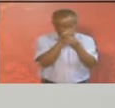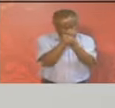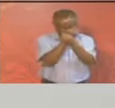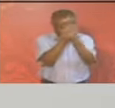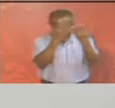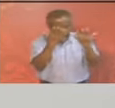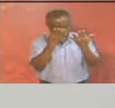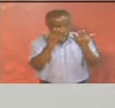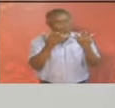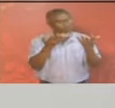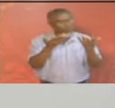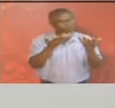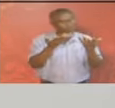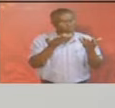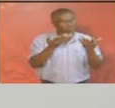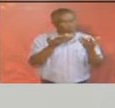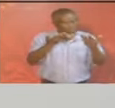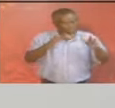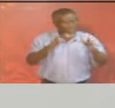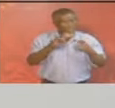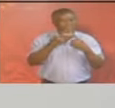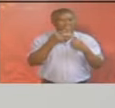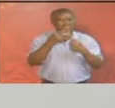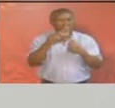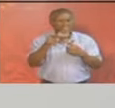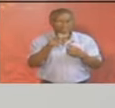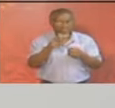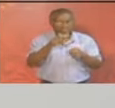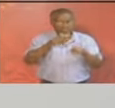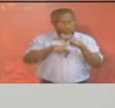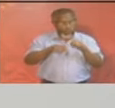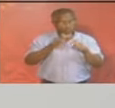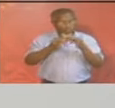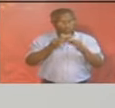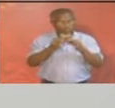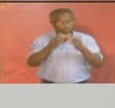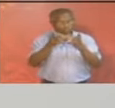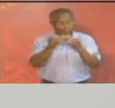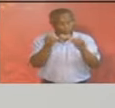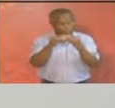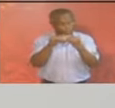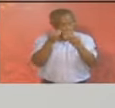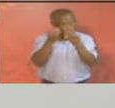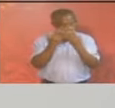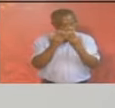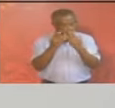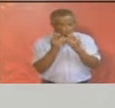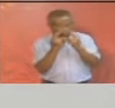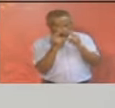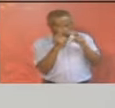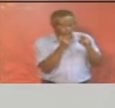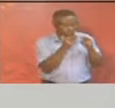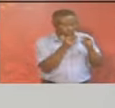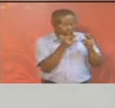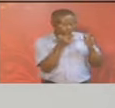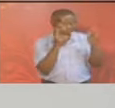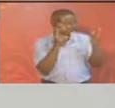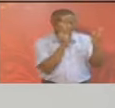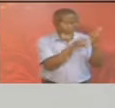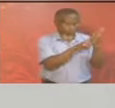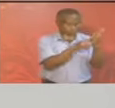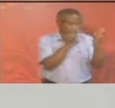morning, and I would ask you to refer to the release to get additional detail on what you've been asking about. Or you can call